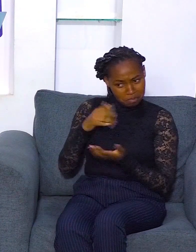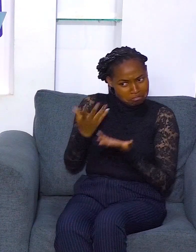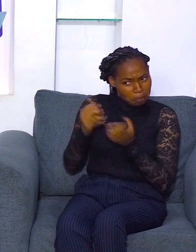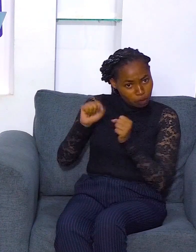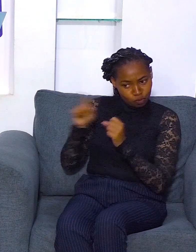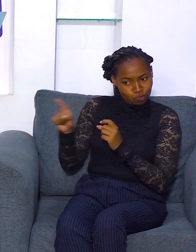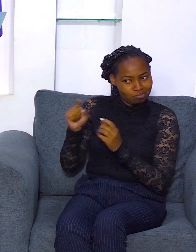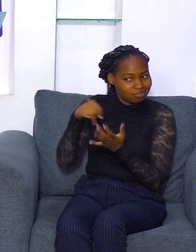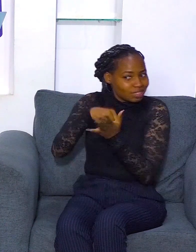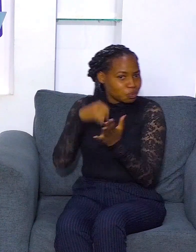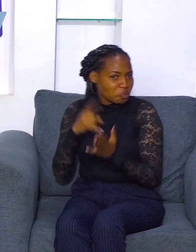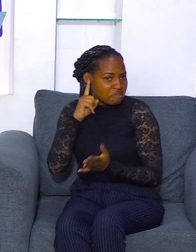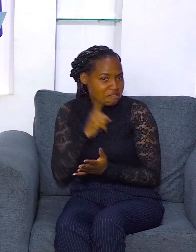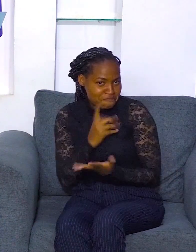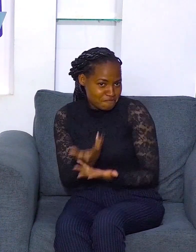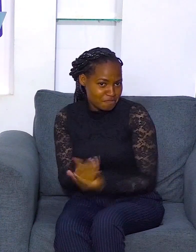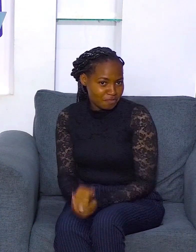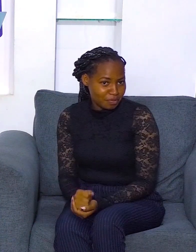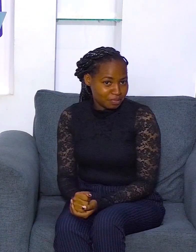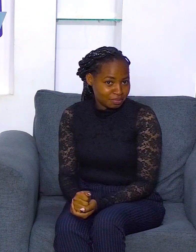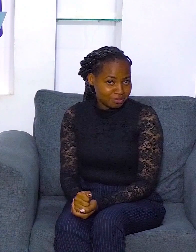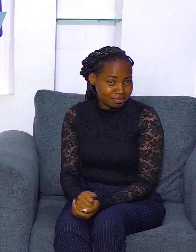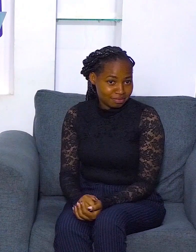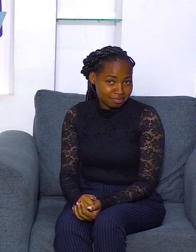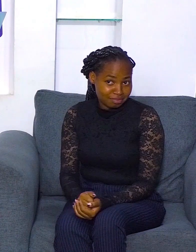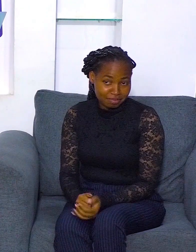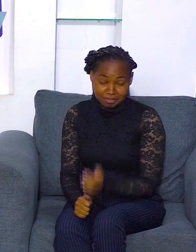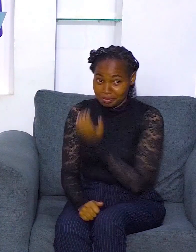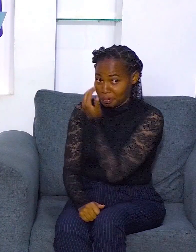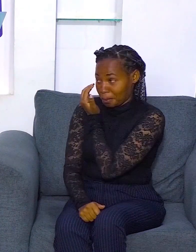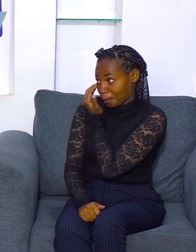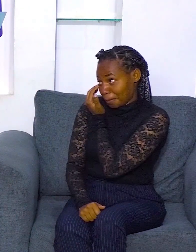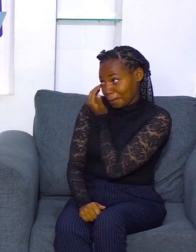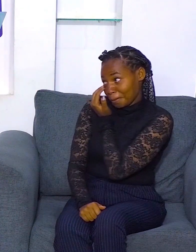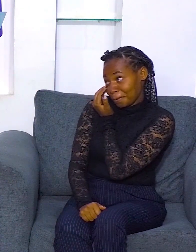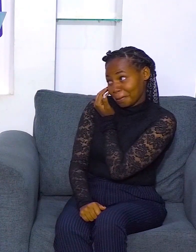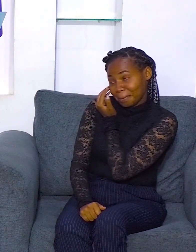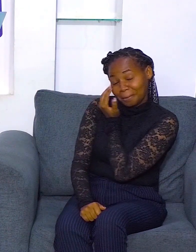Is it possible, maybe, to include the deaf while making your scripts?